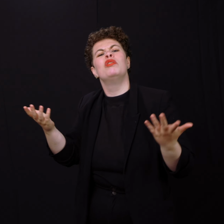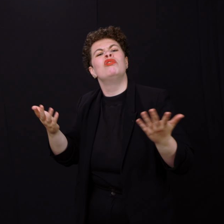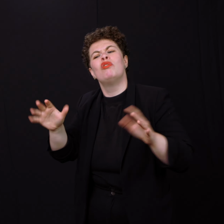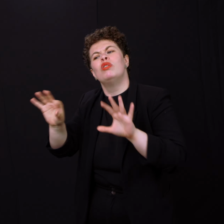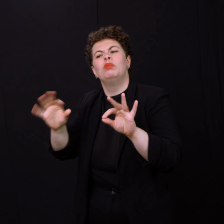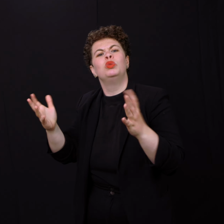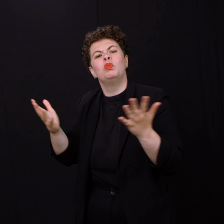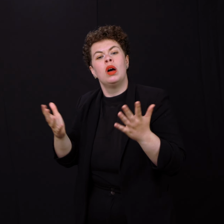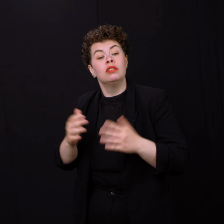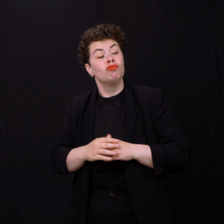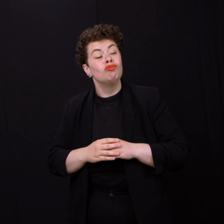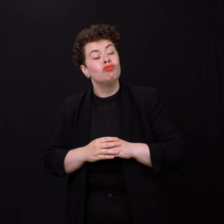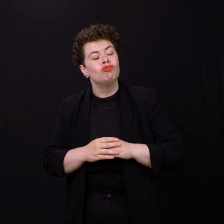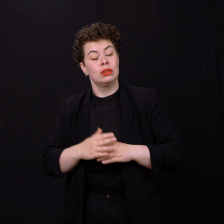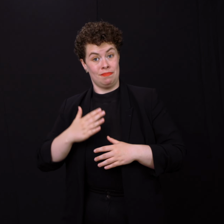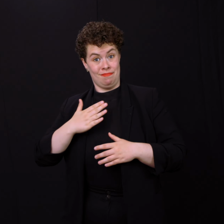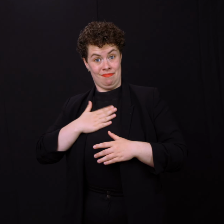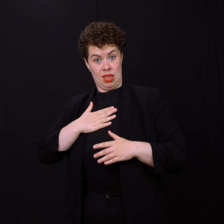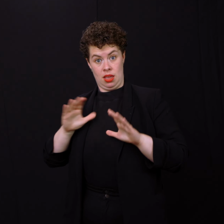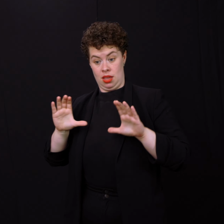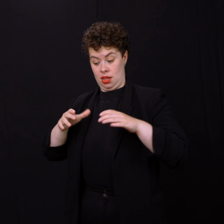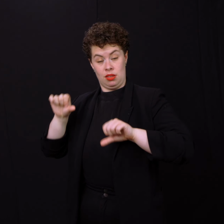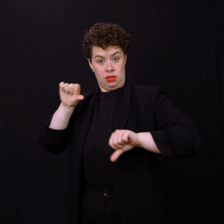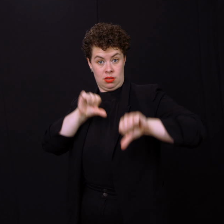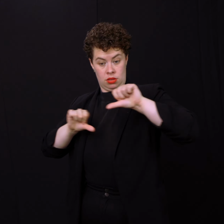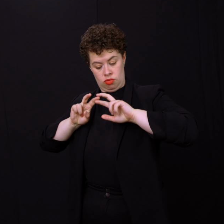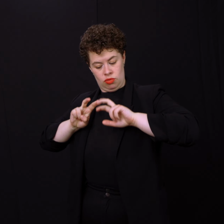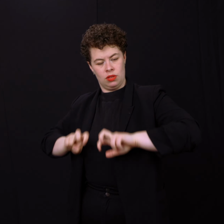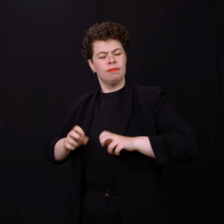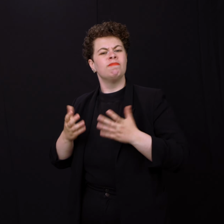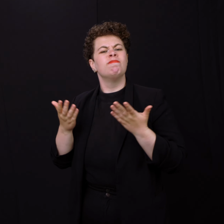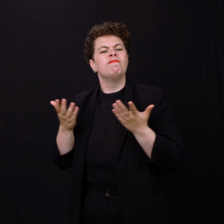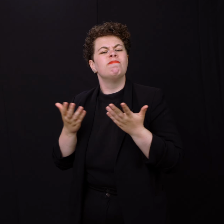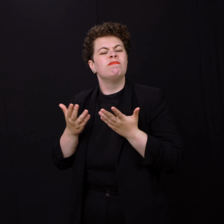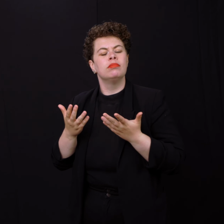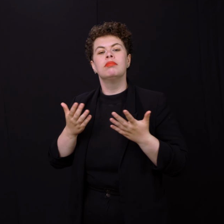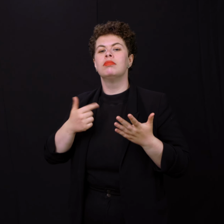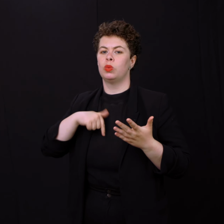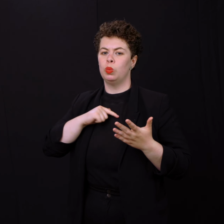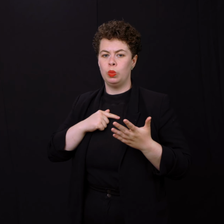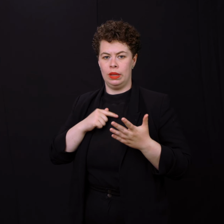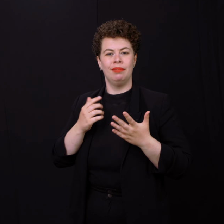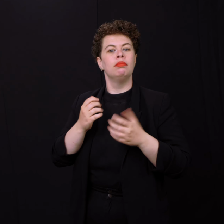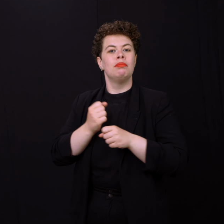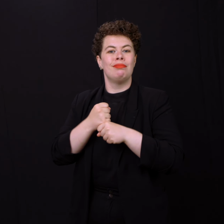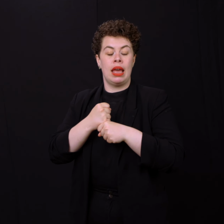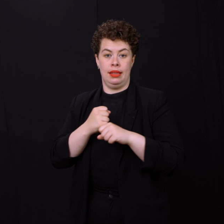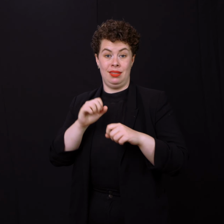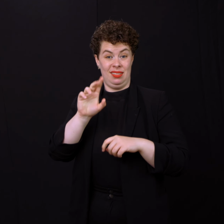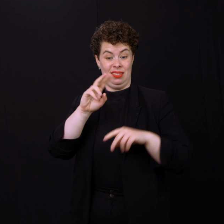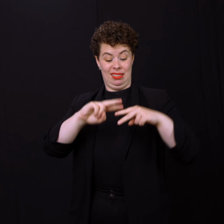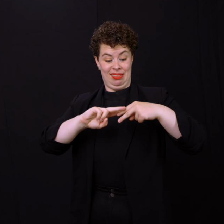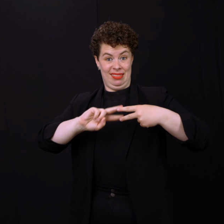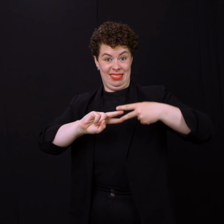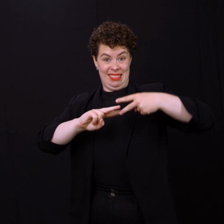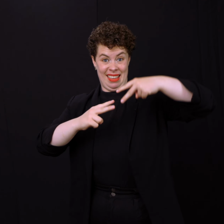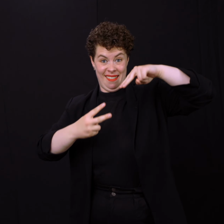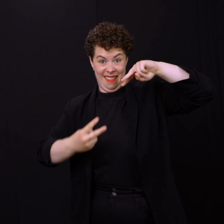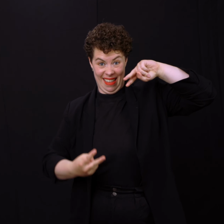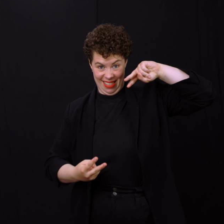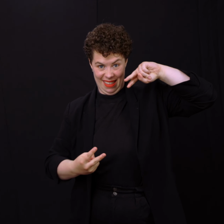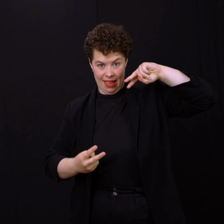genes? Yeah. So in my team, what we have done is we have developed a circular piece of DNA, and we